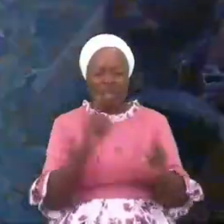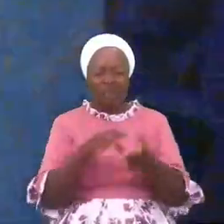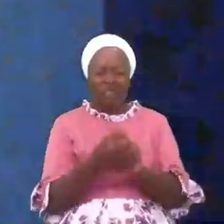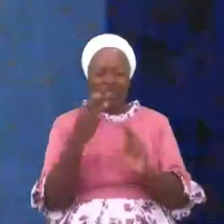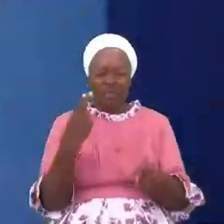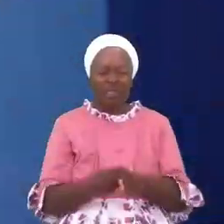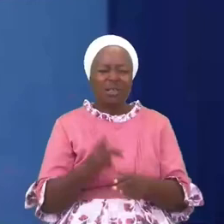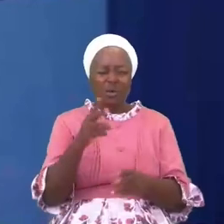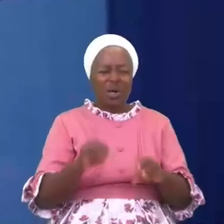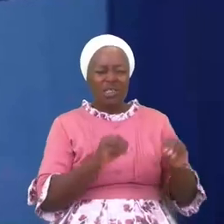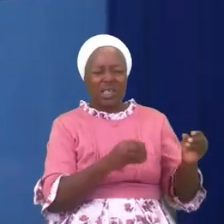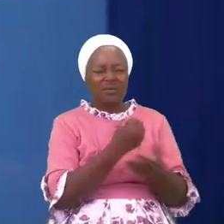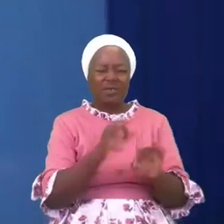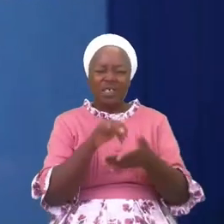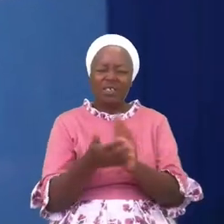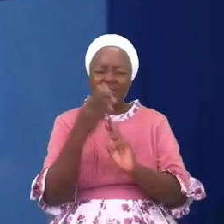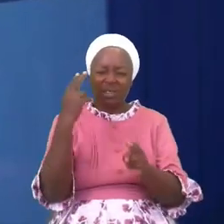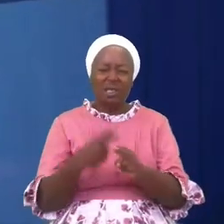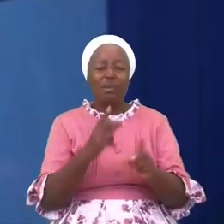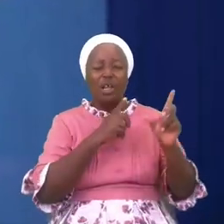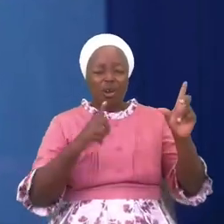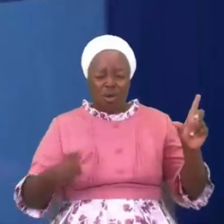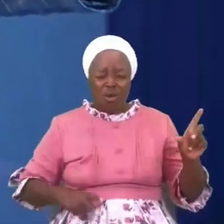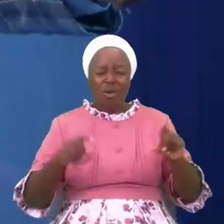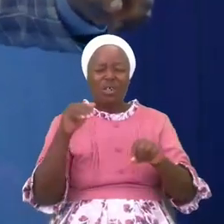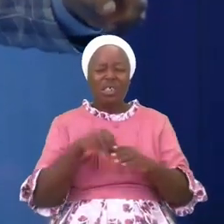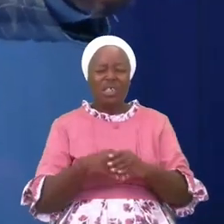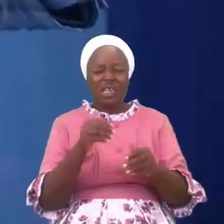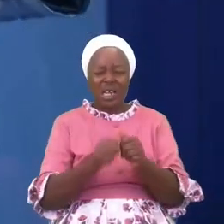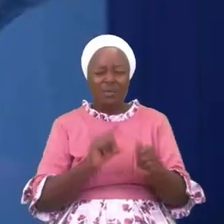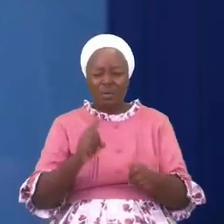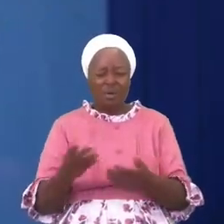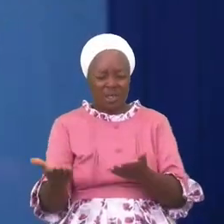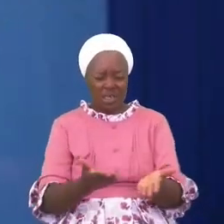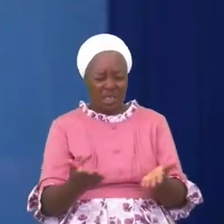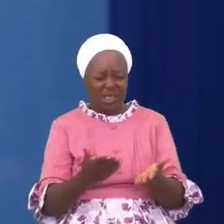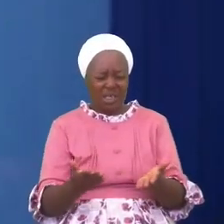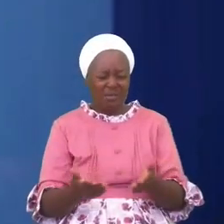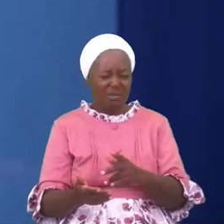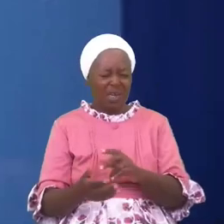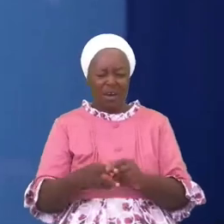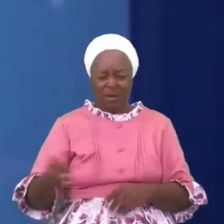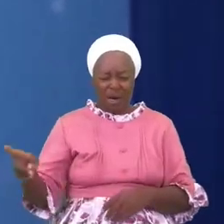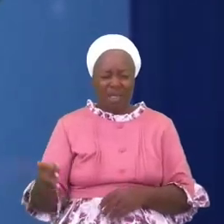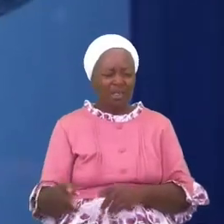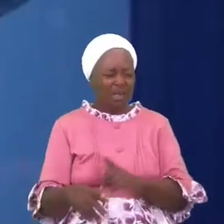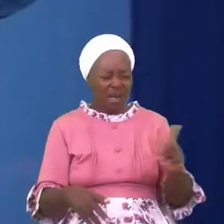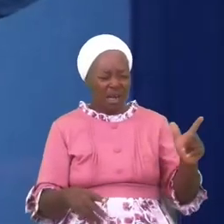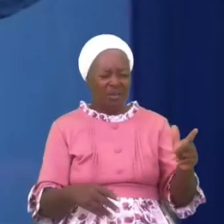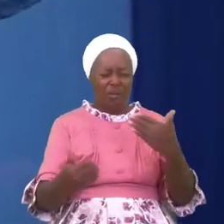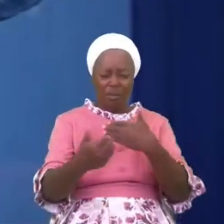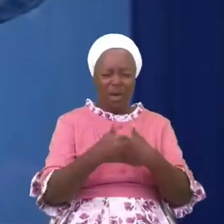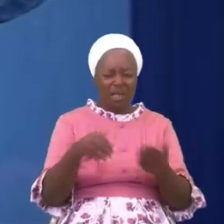in everyone here, right, left, at the back, at the center, in front, over there,